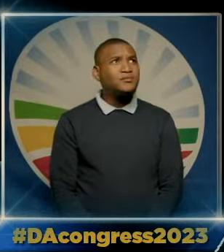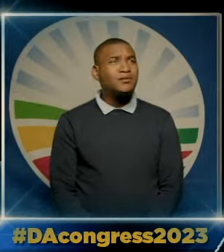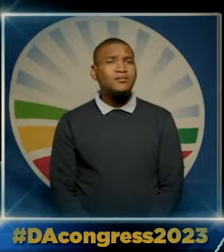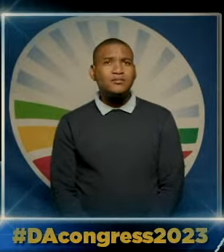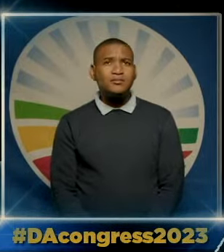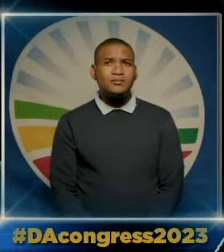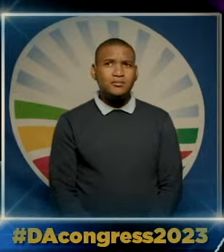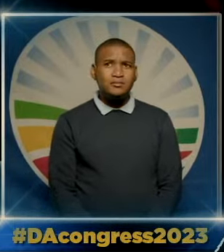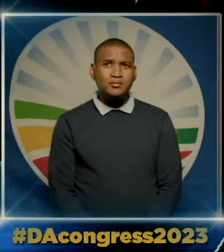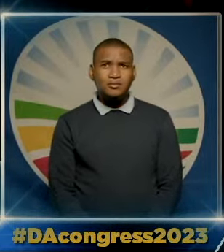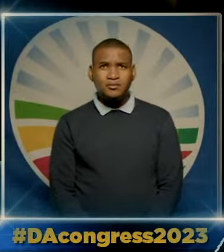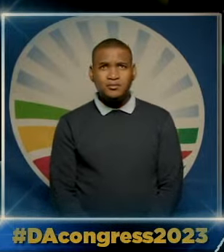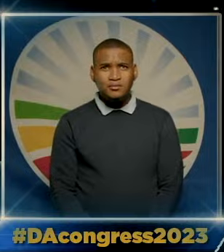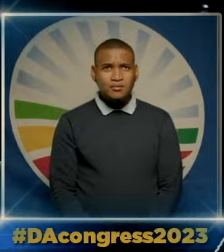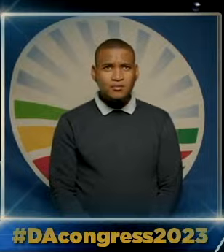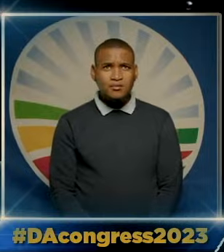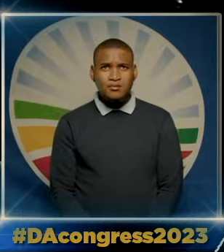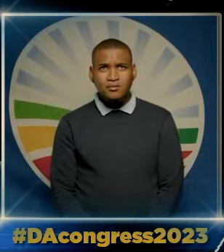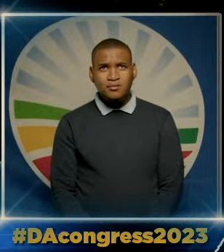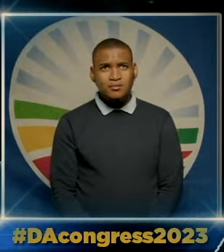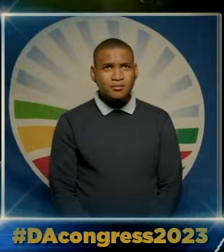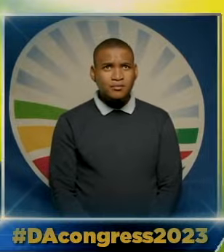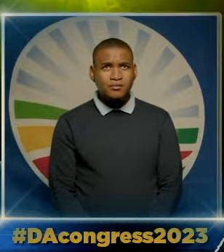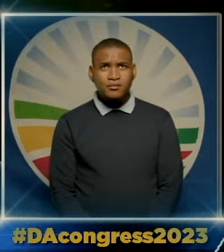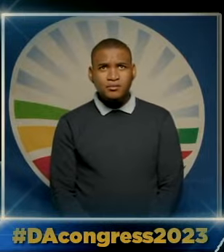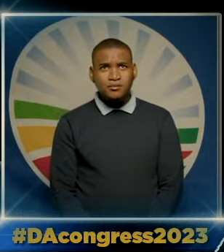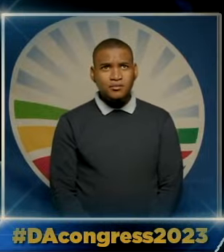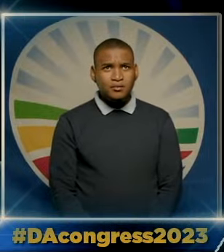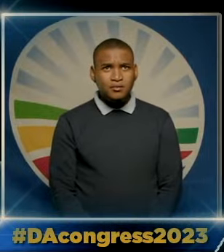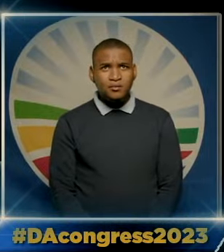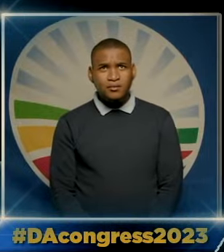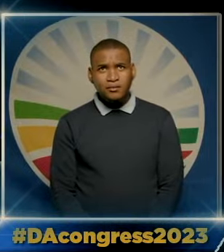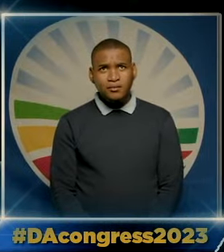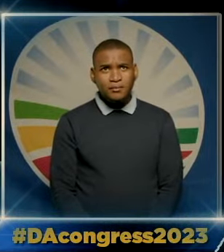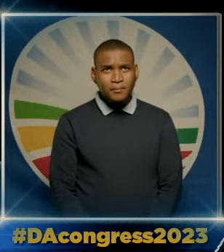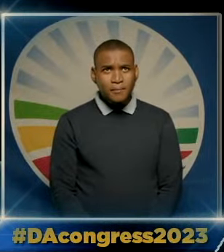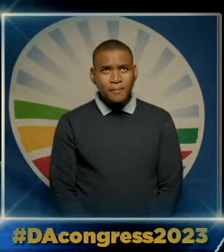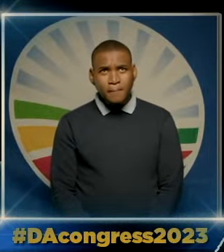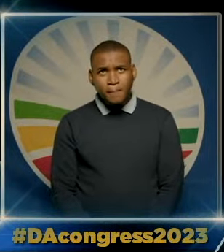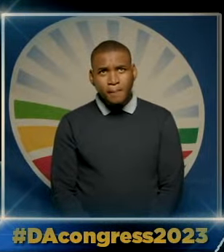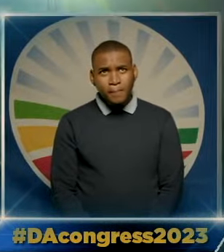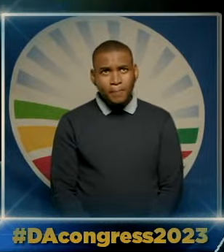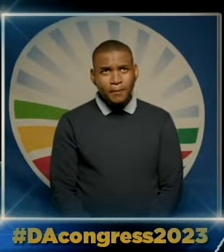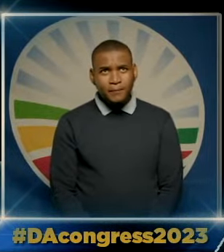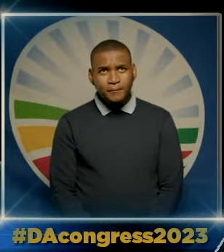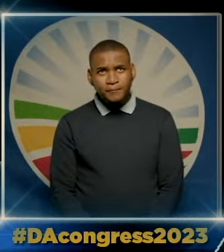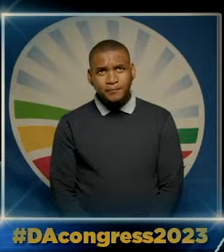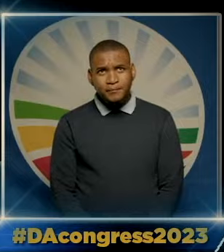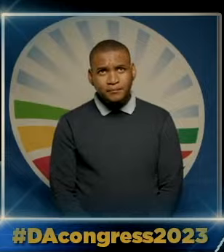to fall in love. Are we ready to fall in love?